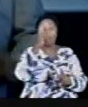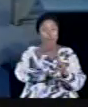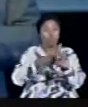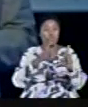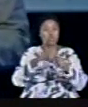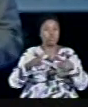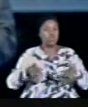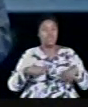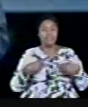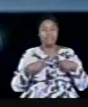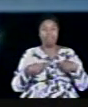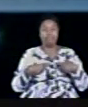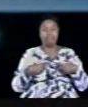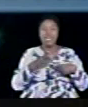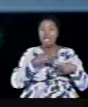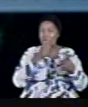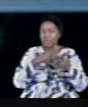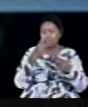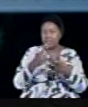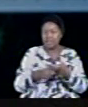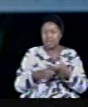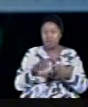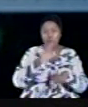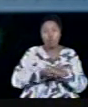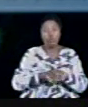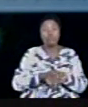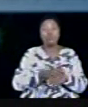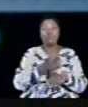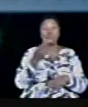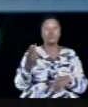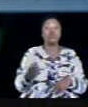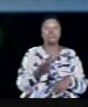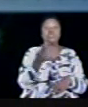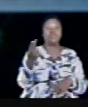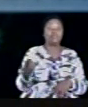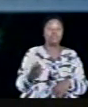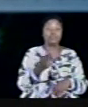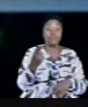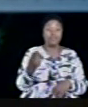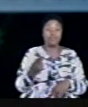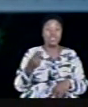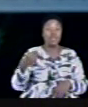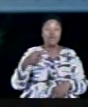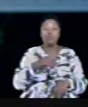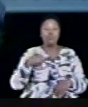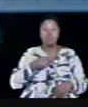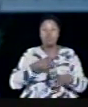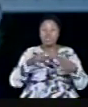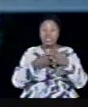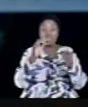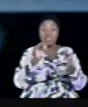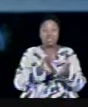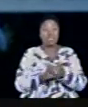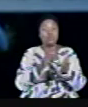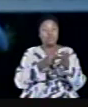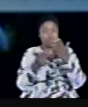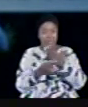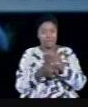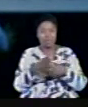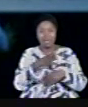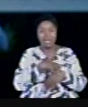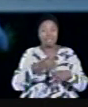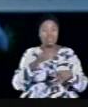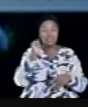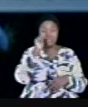And then on Thursday, we started the Bayelsa Crusade. And she said,